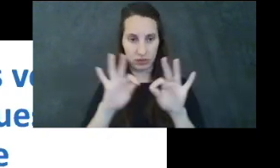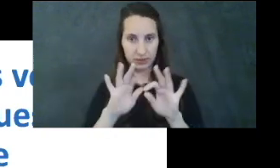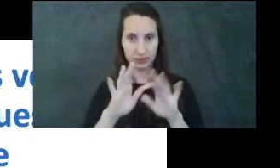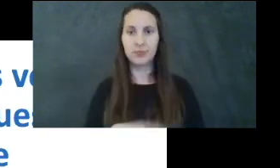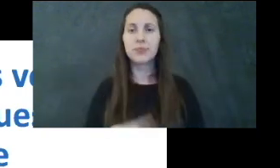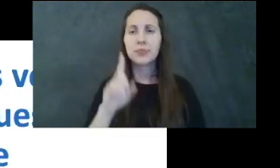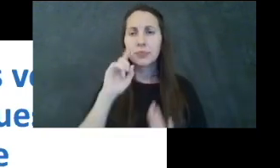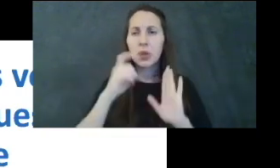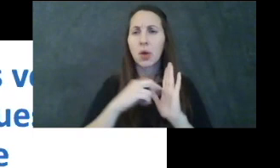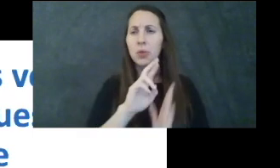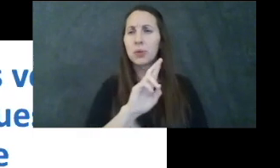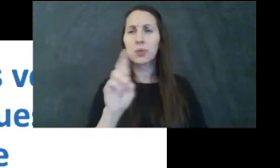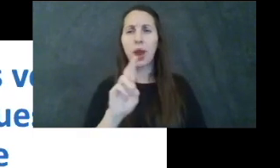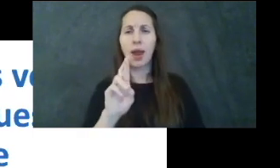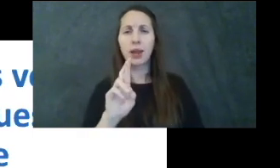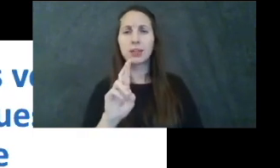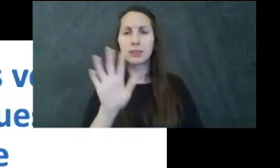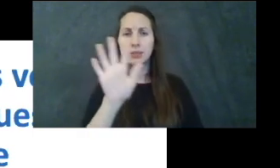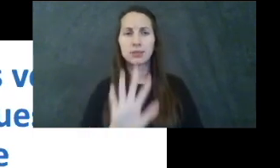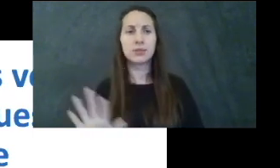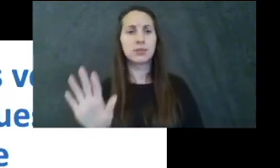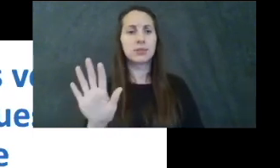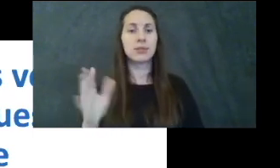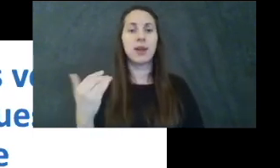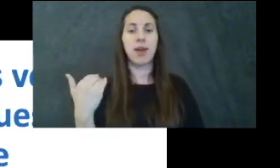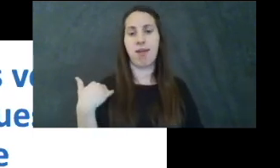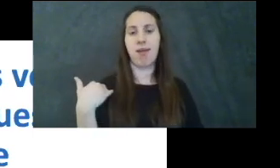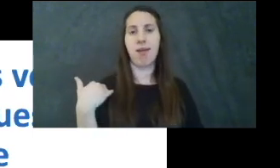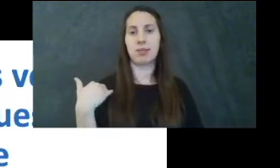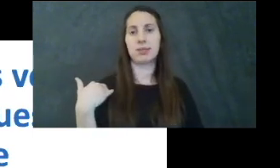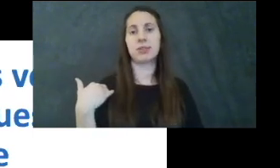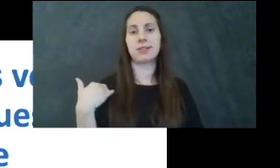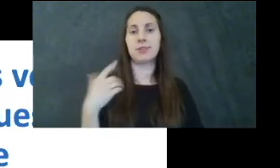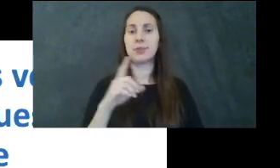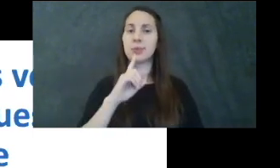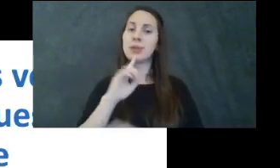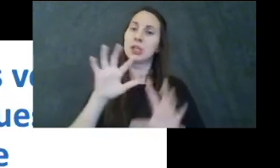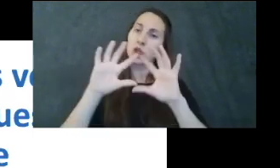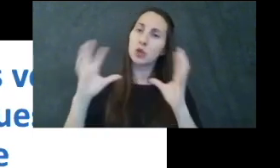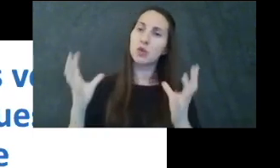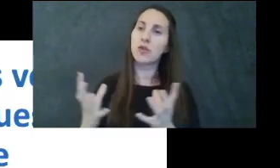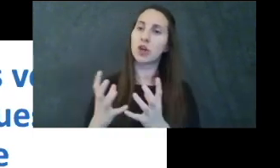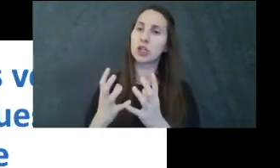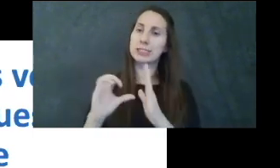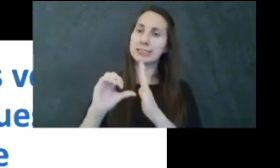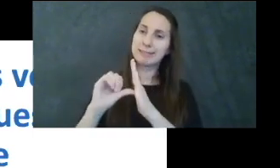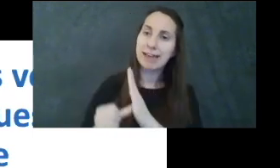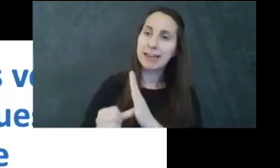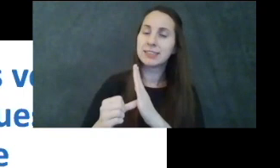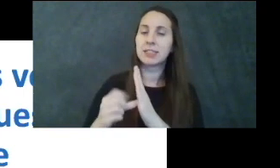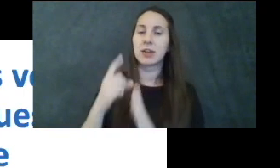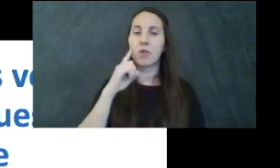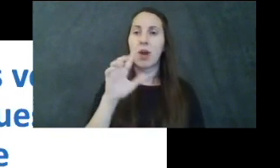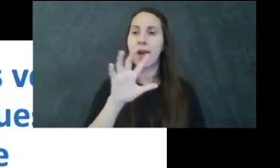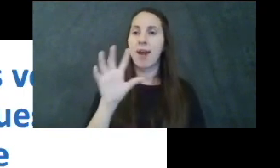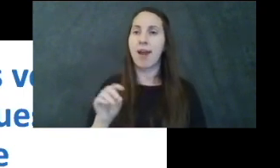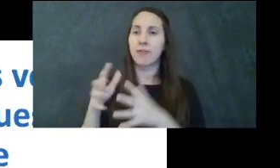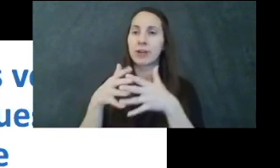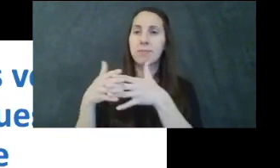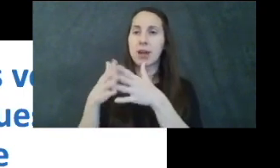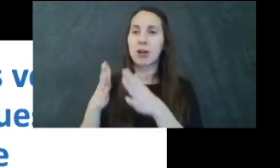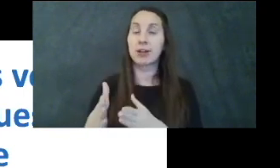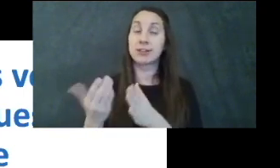side, there is universal intensity for this, with African Americans, again, very, very